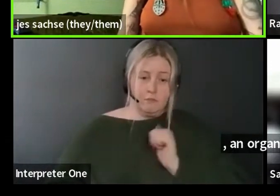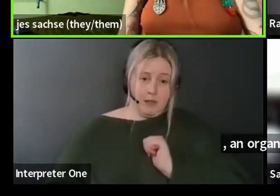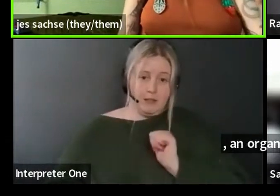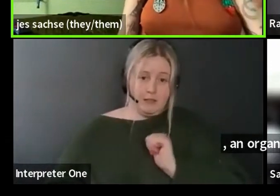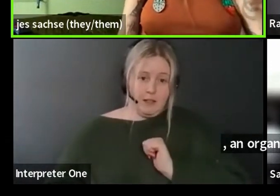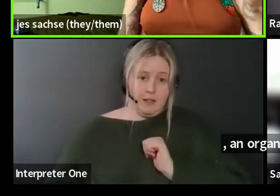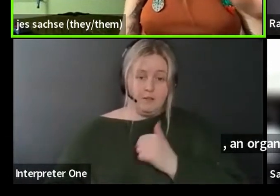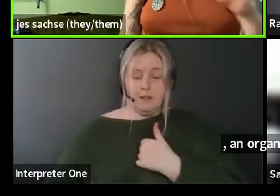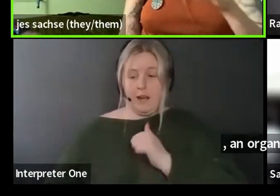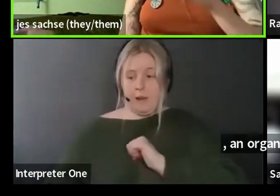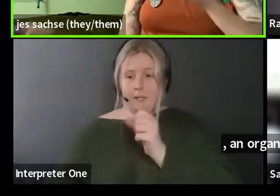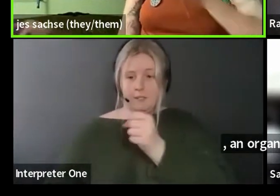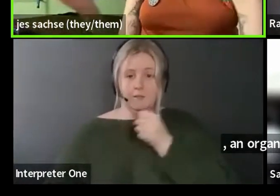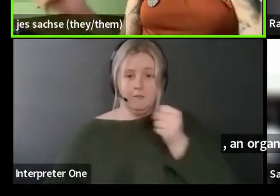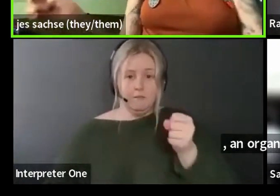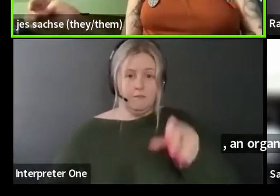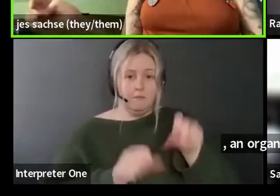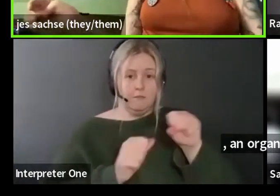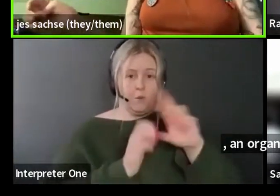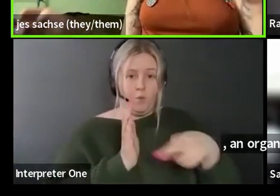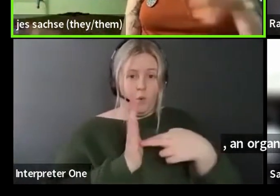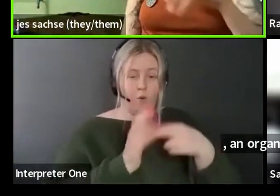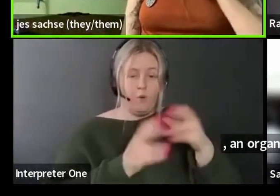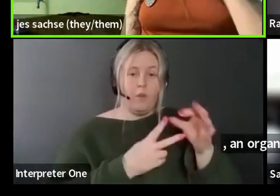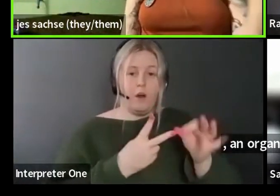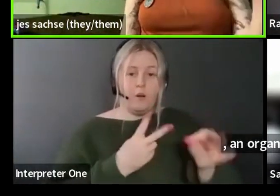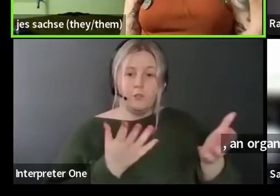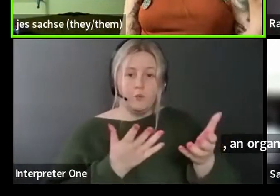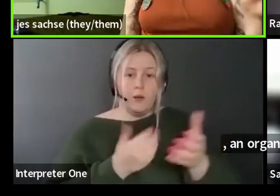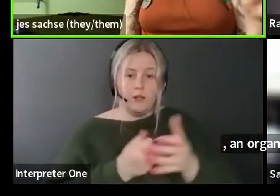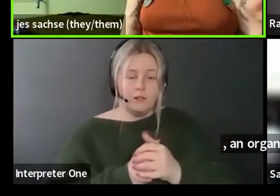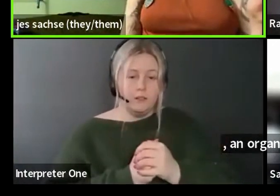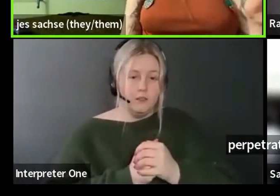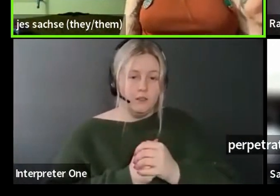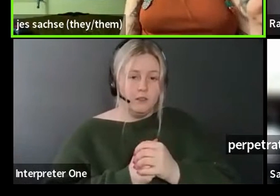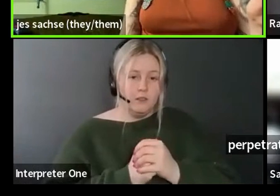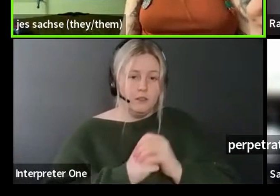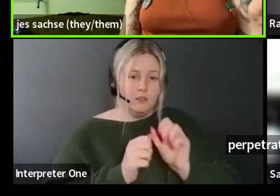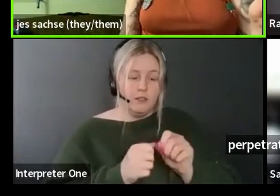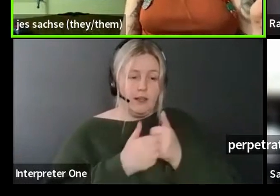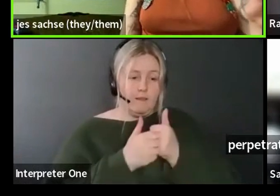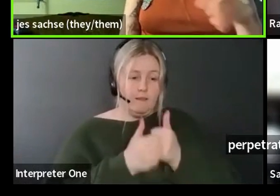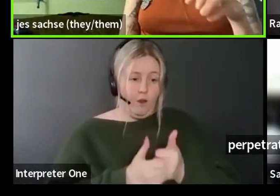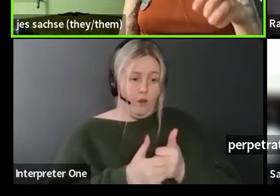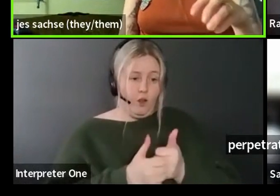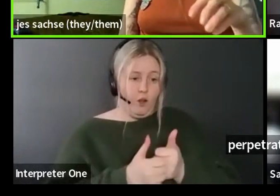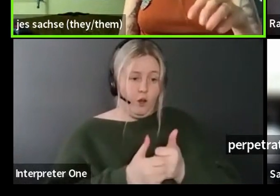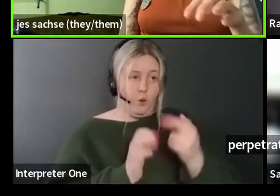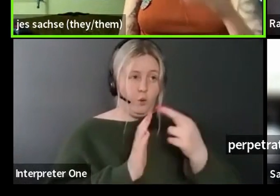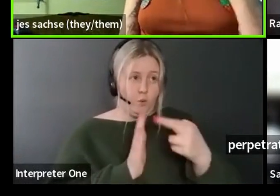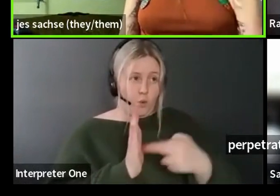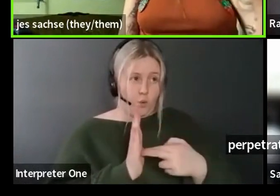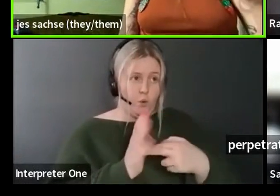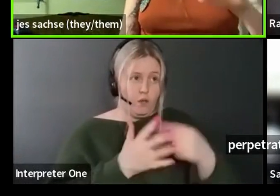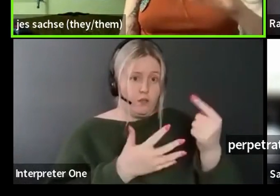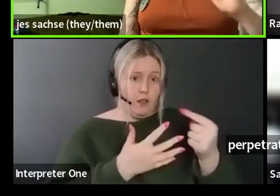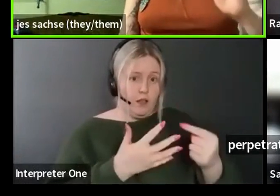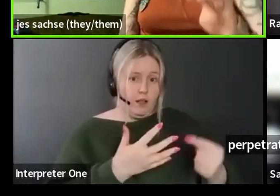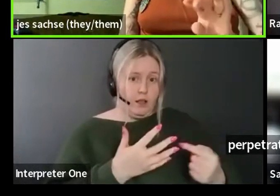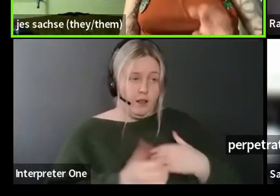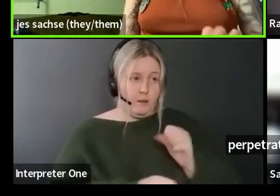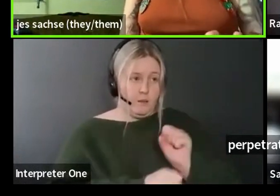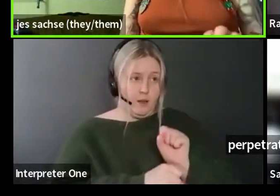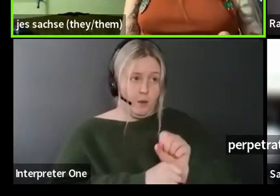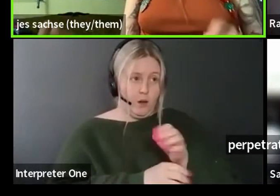placed in a role where the option was to kind of follow a command of a duty and